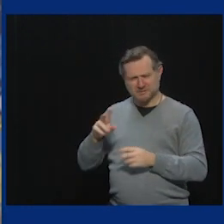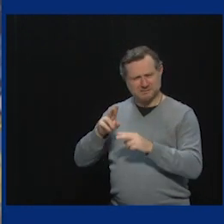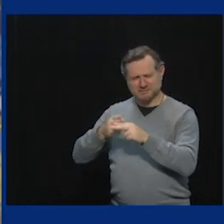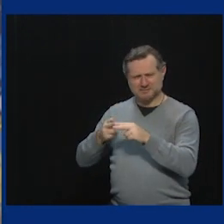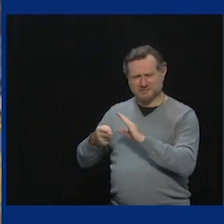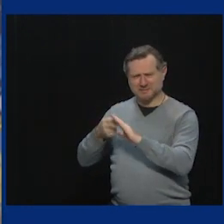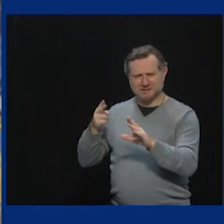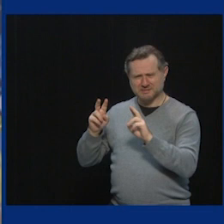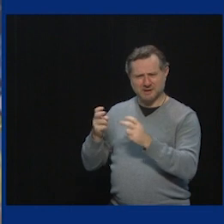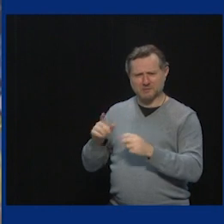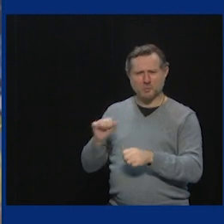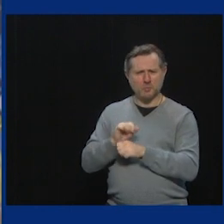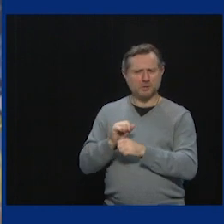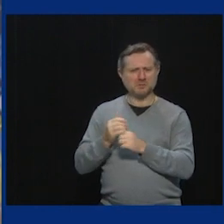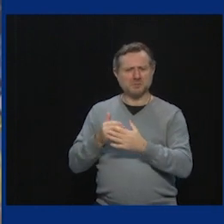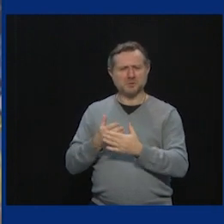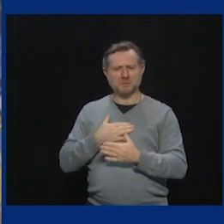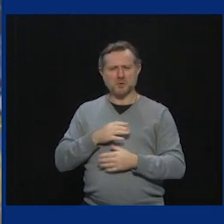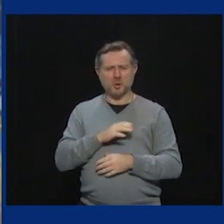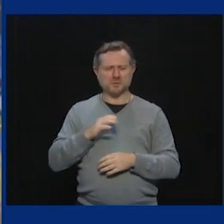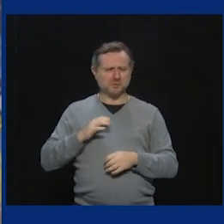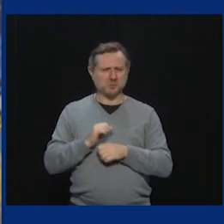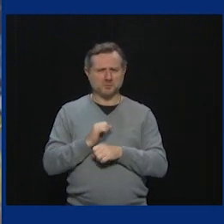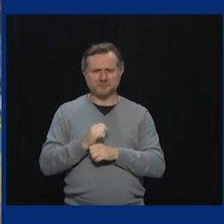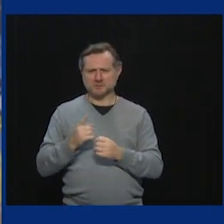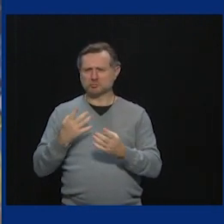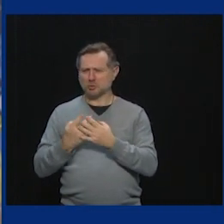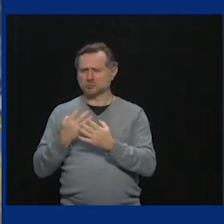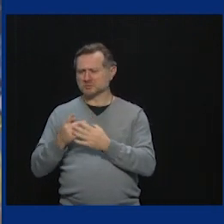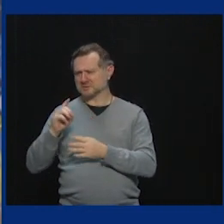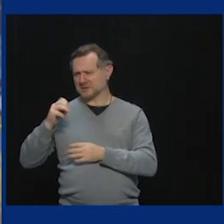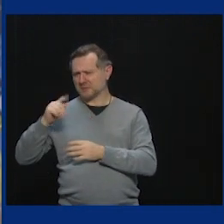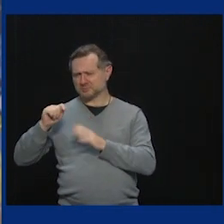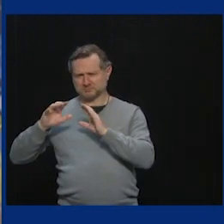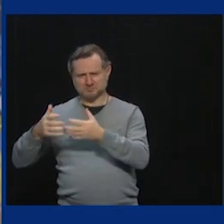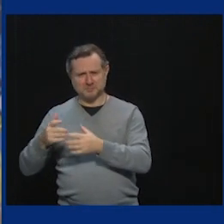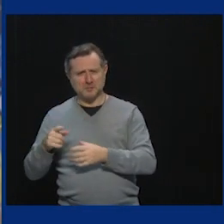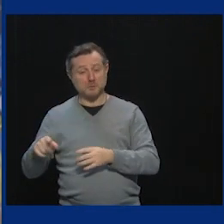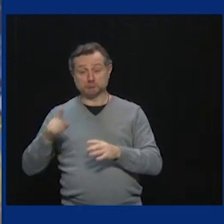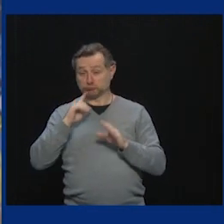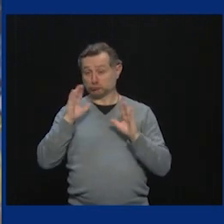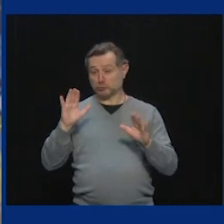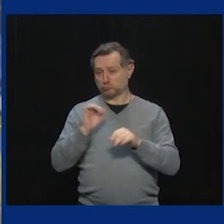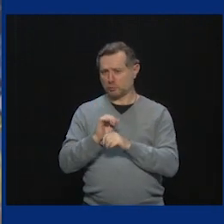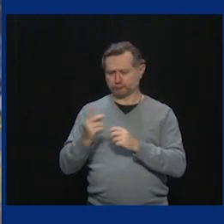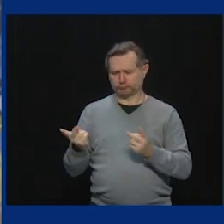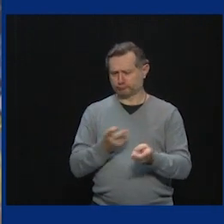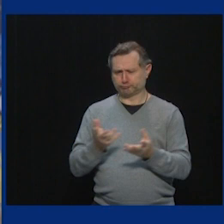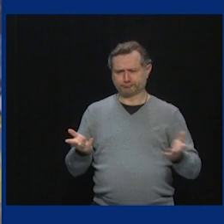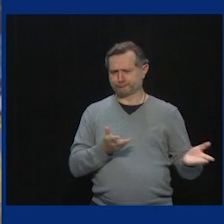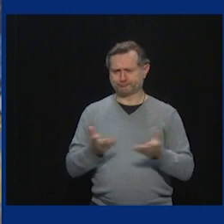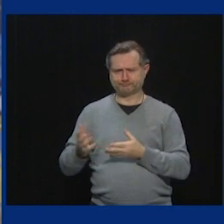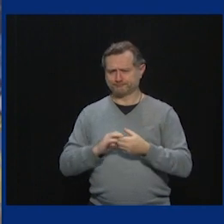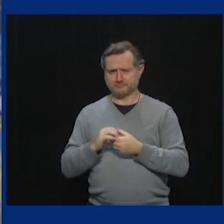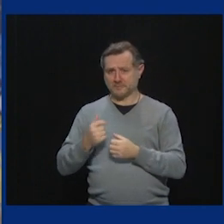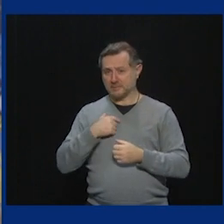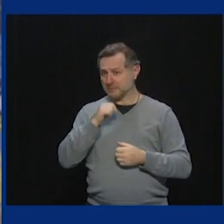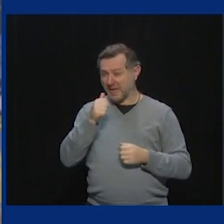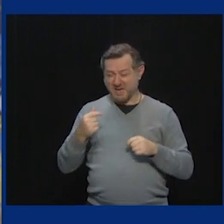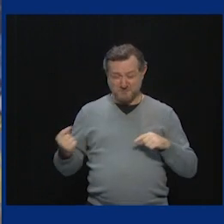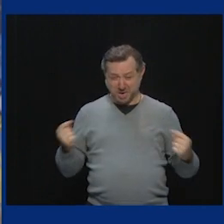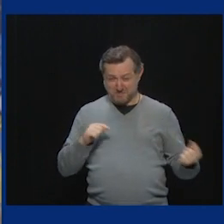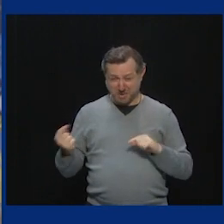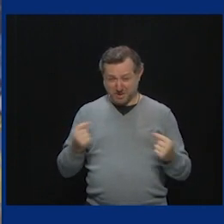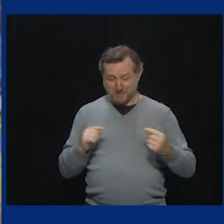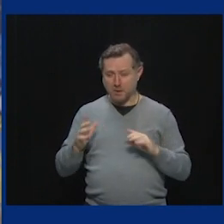our Commissioner of Corrections, a great relationship. Again, this is another example where when you're not in battle mode, you can actually get things done. So we've been